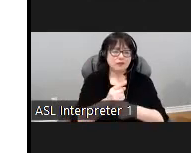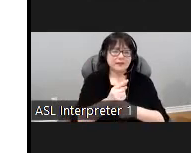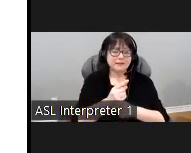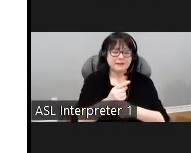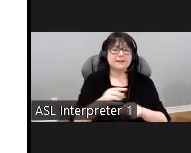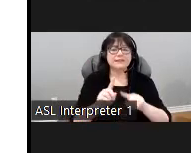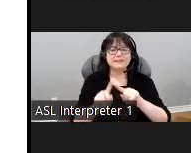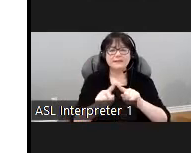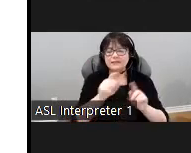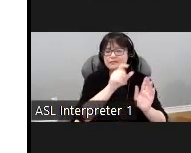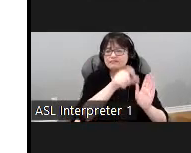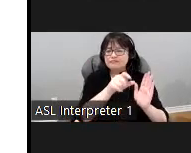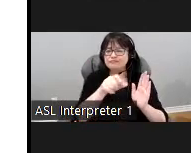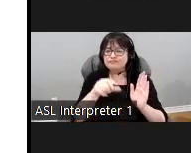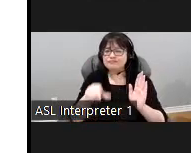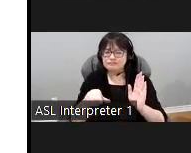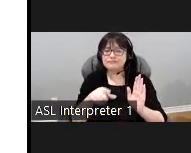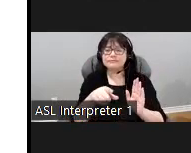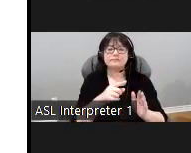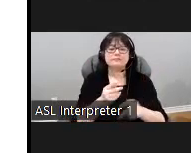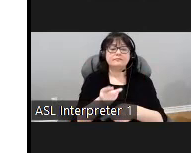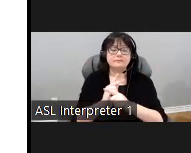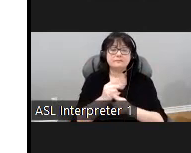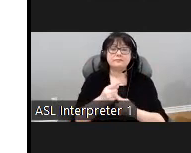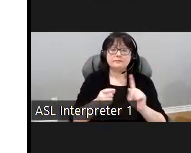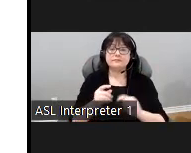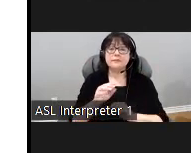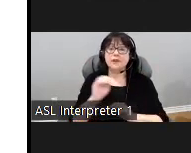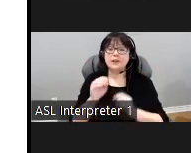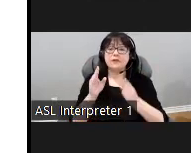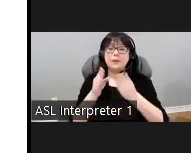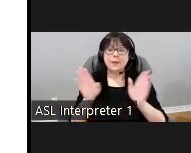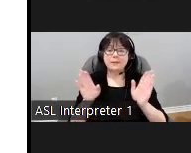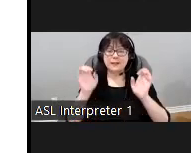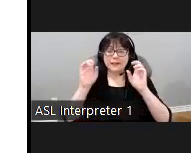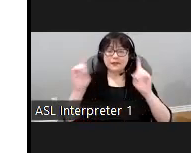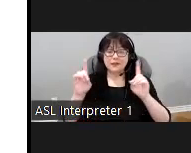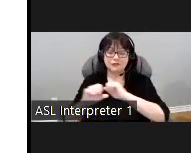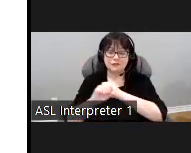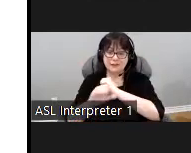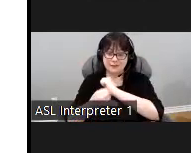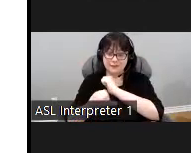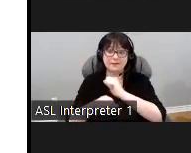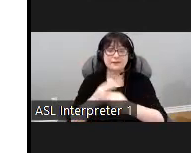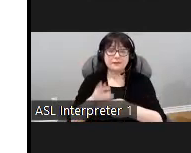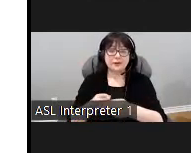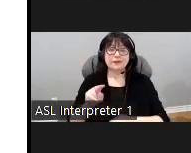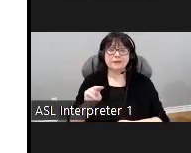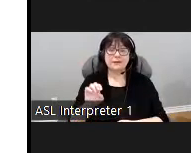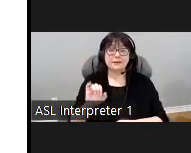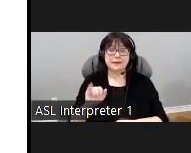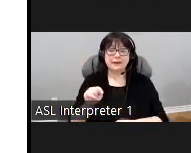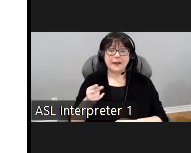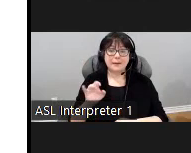It was adapted from the Ontario Public Education Campaign, Neighbors, Friends, and Families. This was a